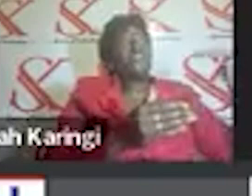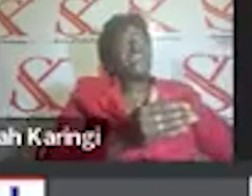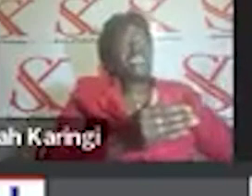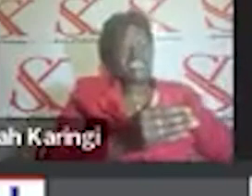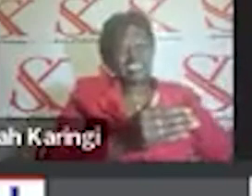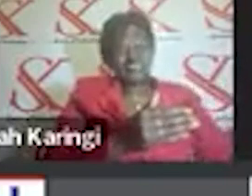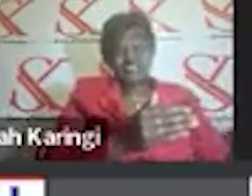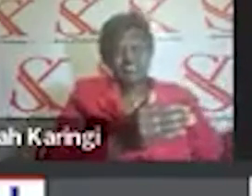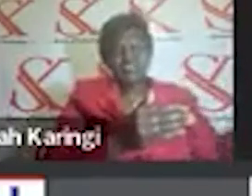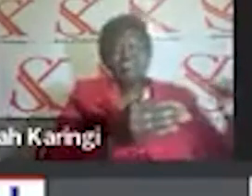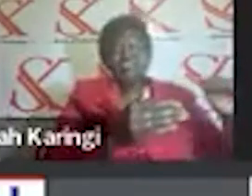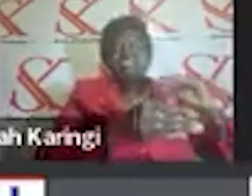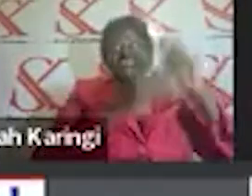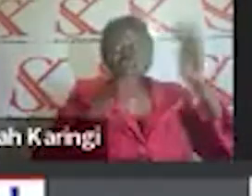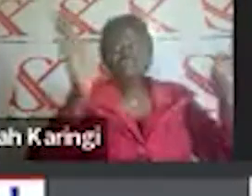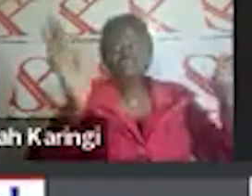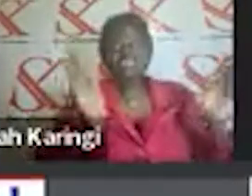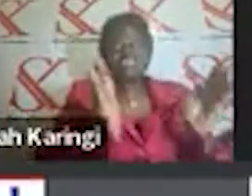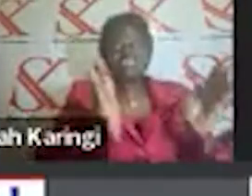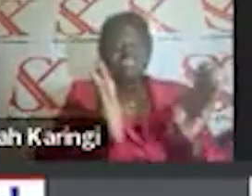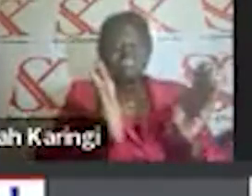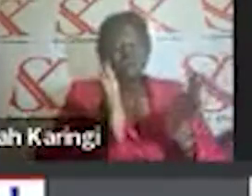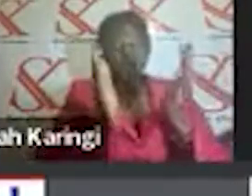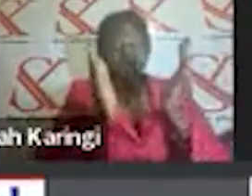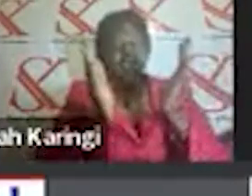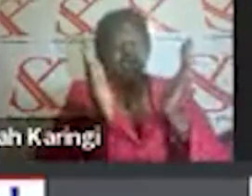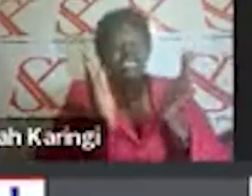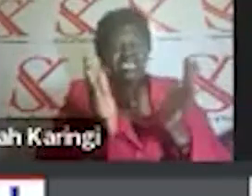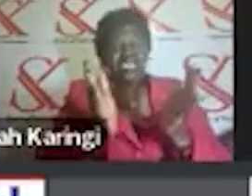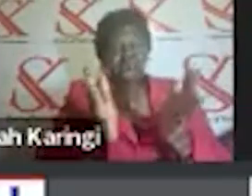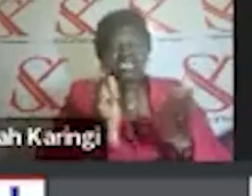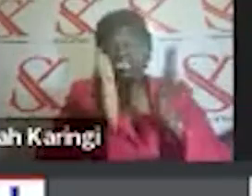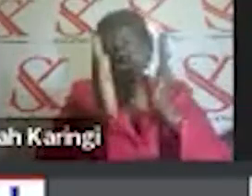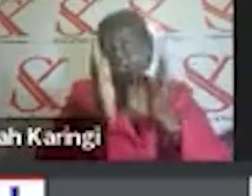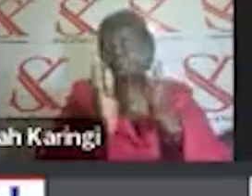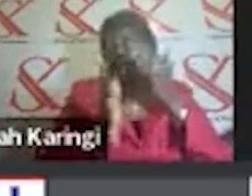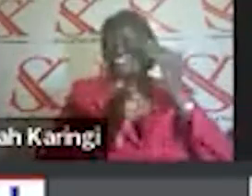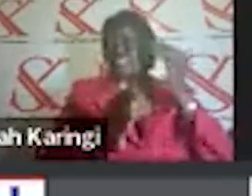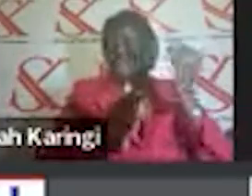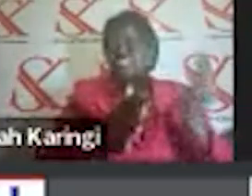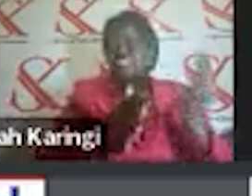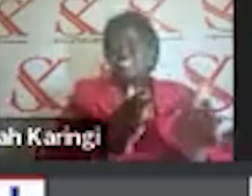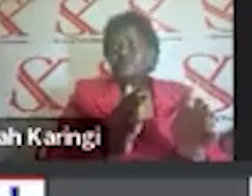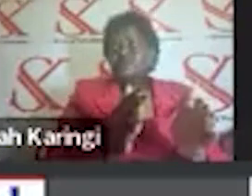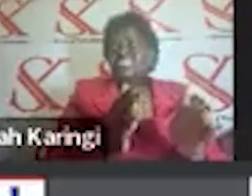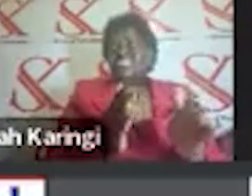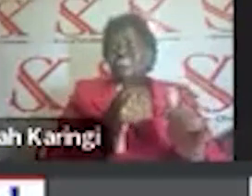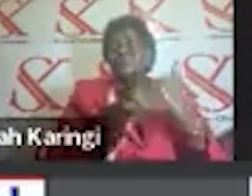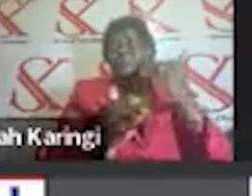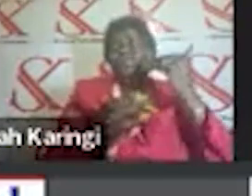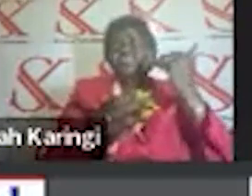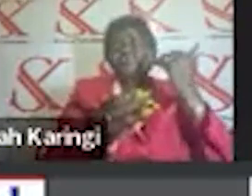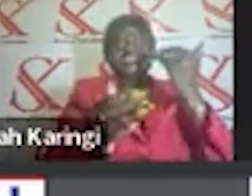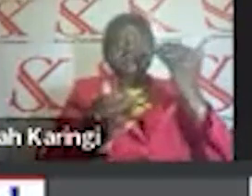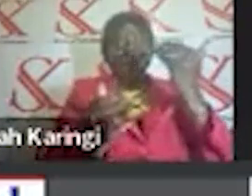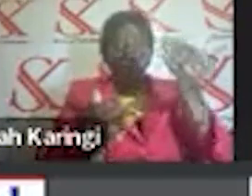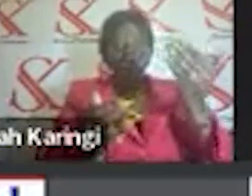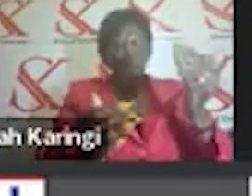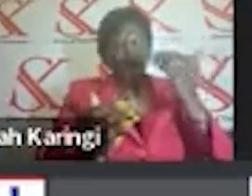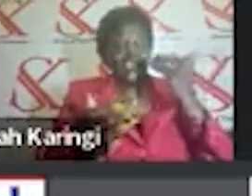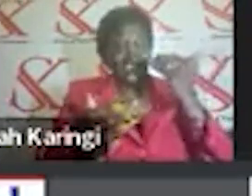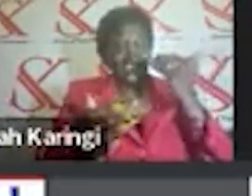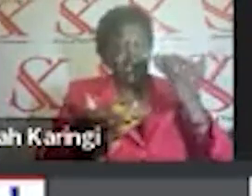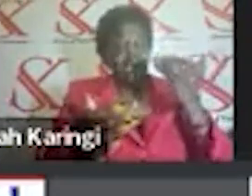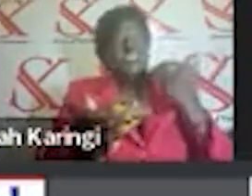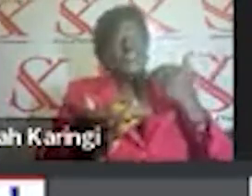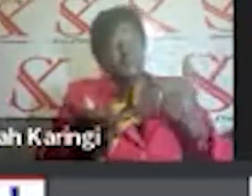compare with other countries, the East African countries, we are very lucky. So that is something that I was listening to that clip and I was like, wow,